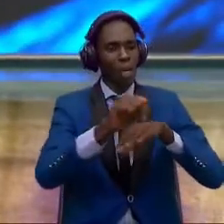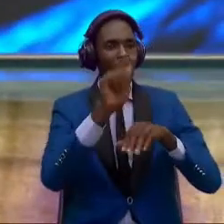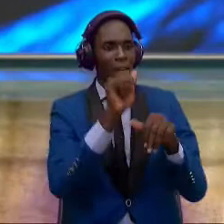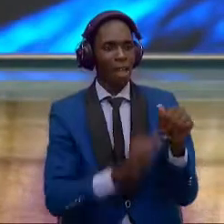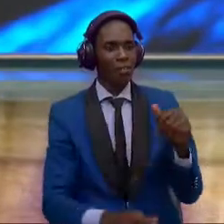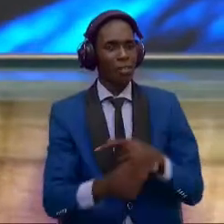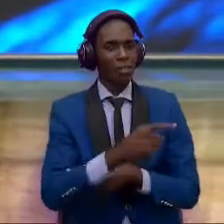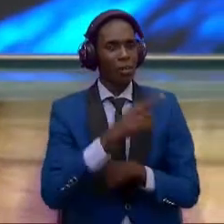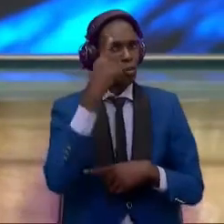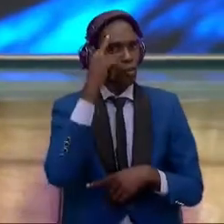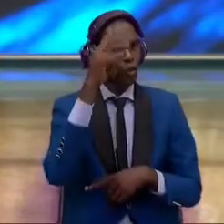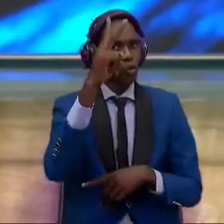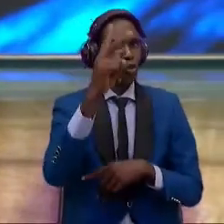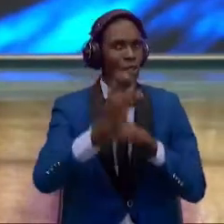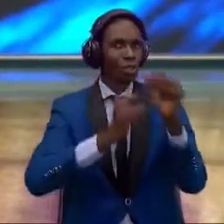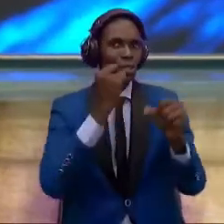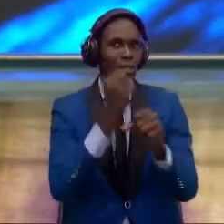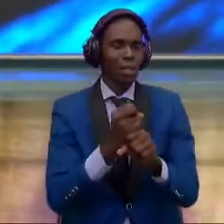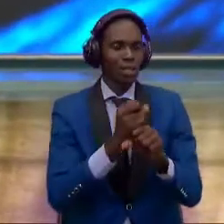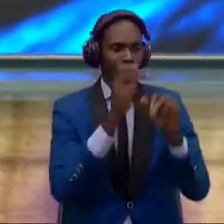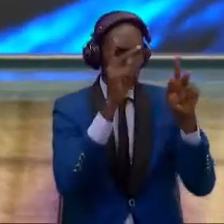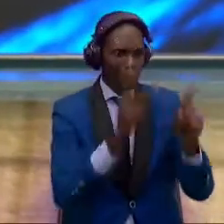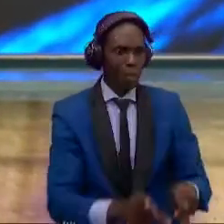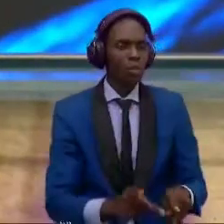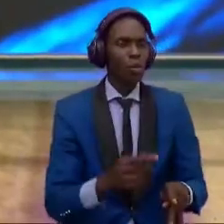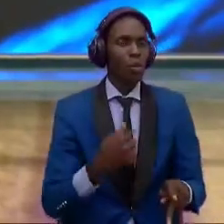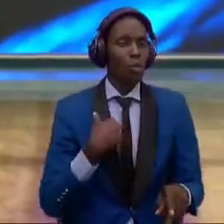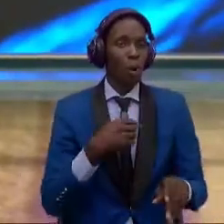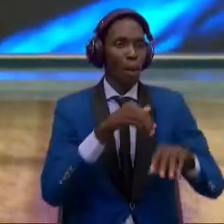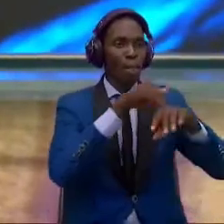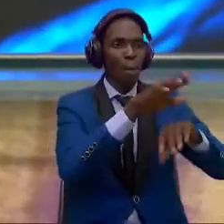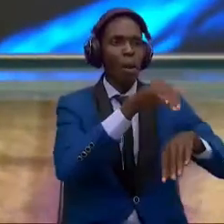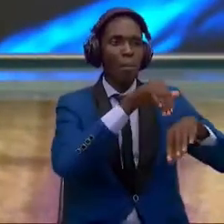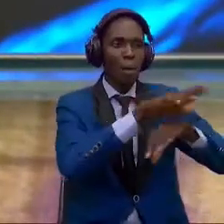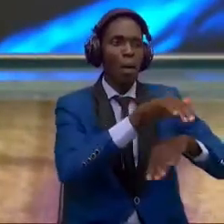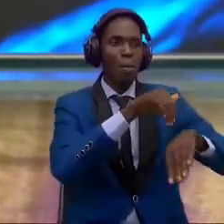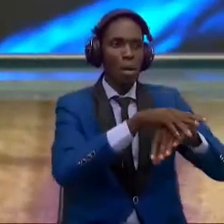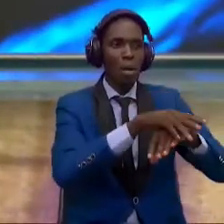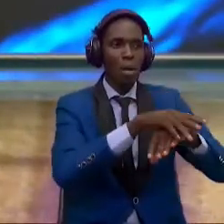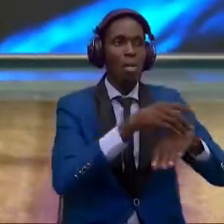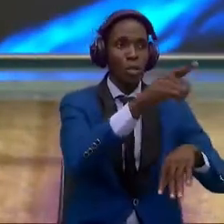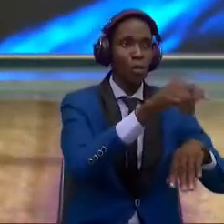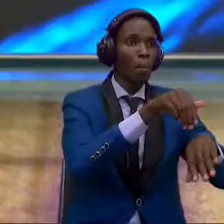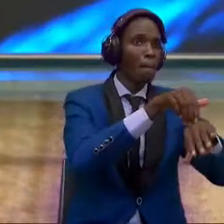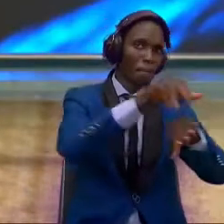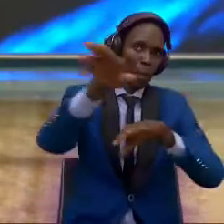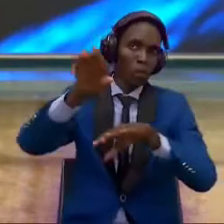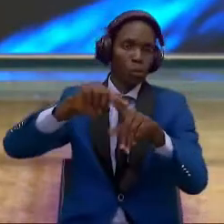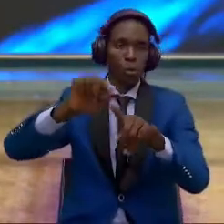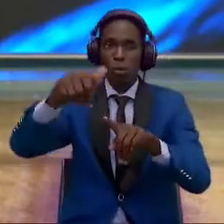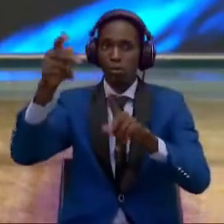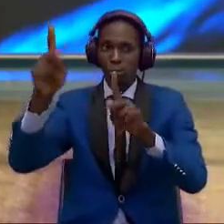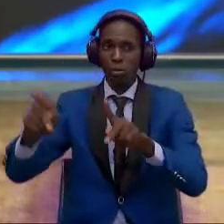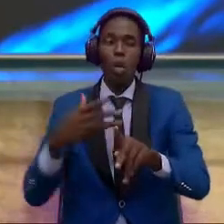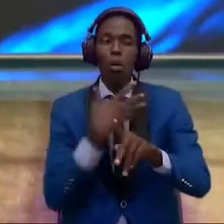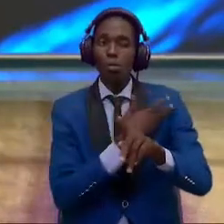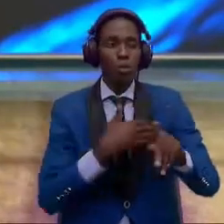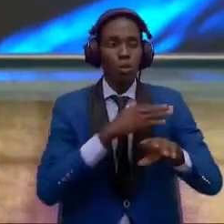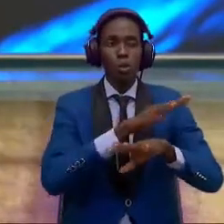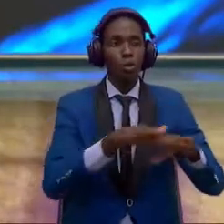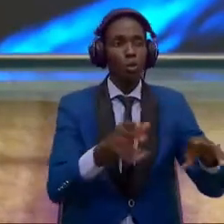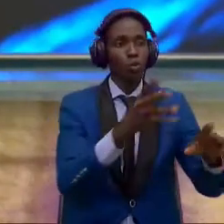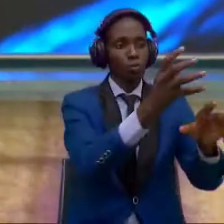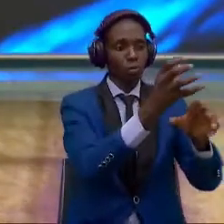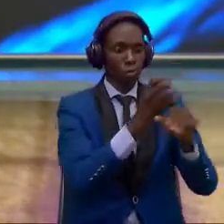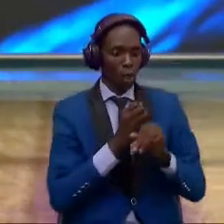for 2 years, and then the person we send it to, we say, pass this one on. Don't let this message die